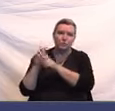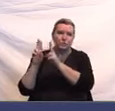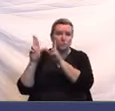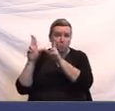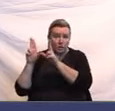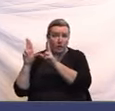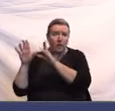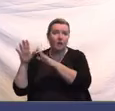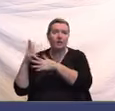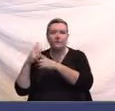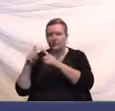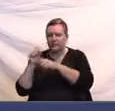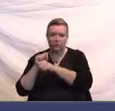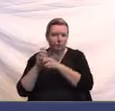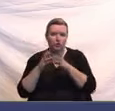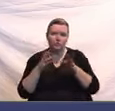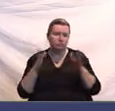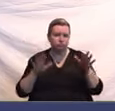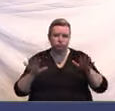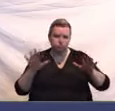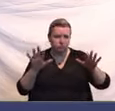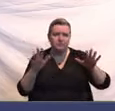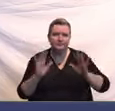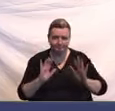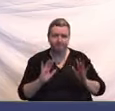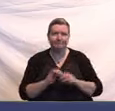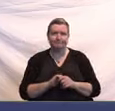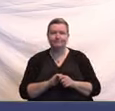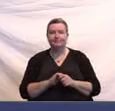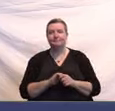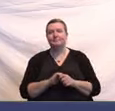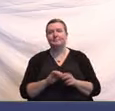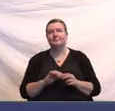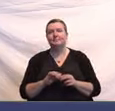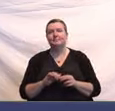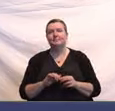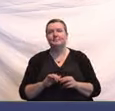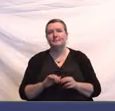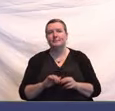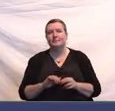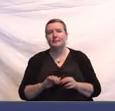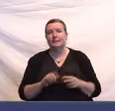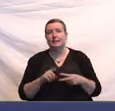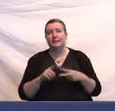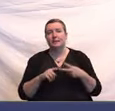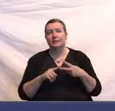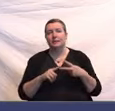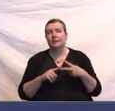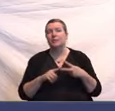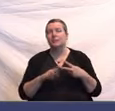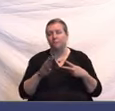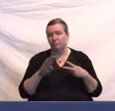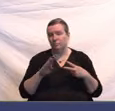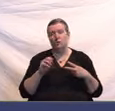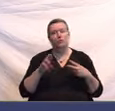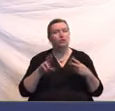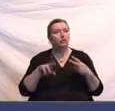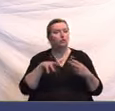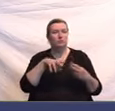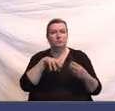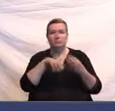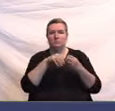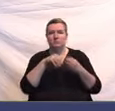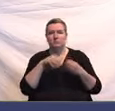on each one of those fronts. No news in terms of booster requirements, but I think, Judy, over